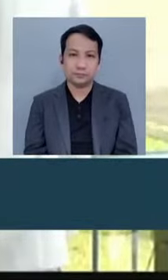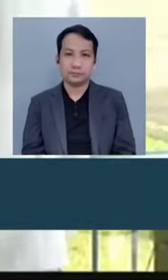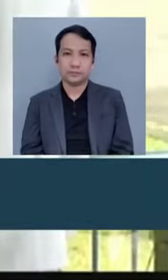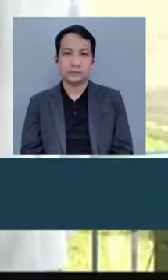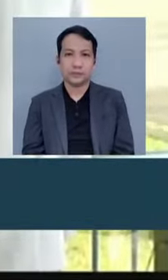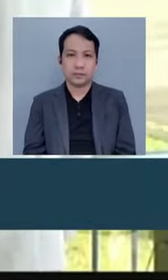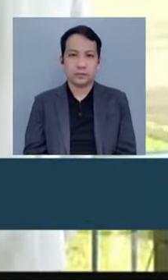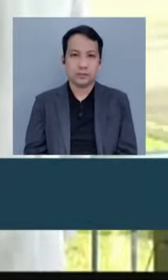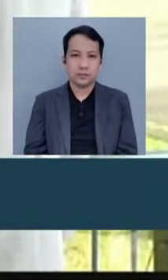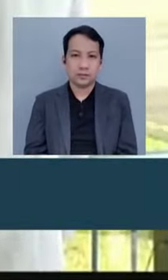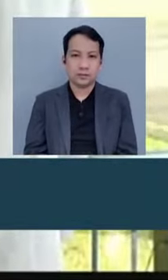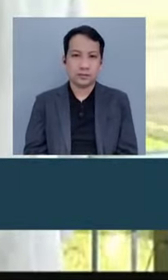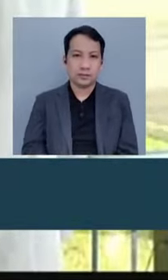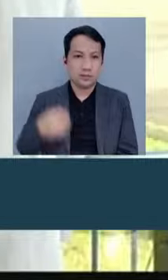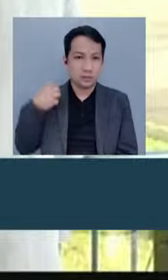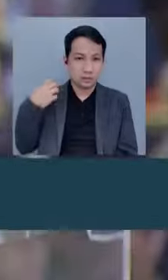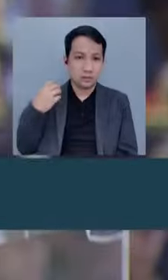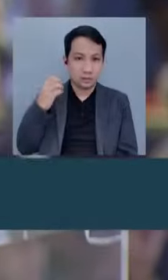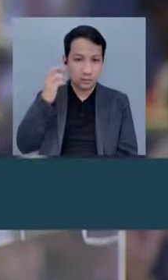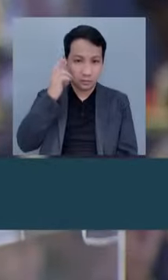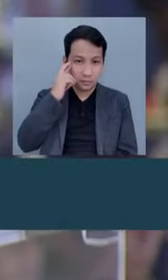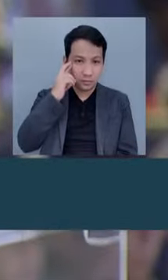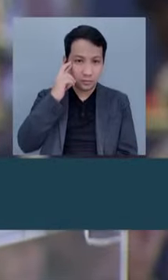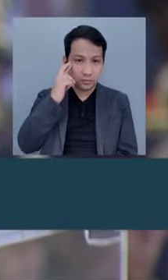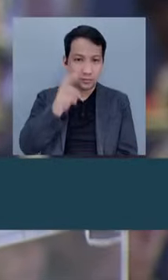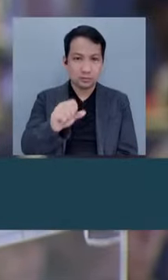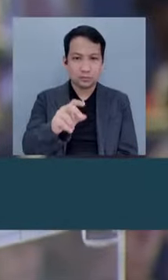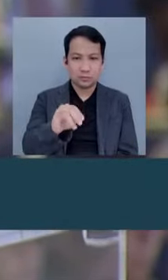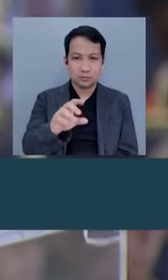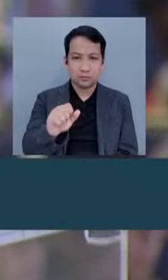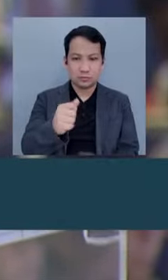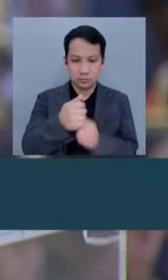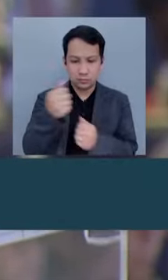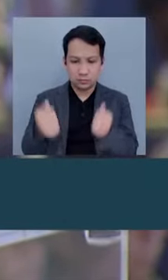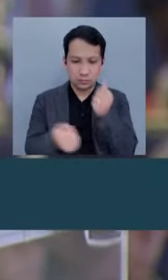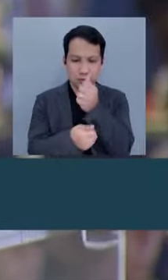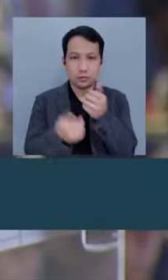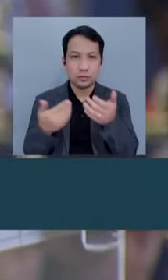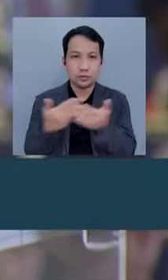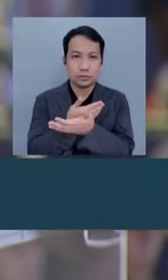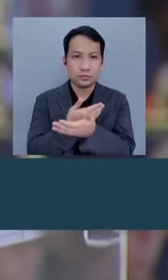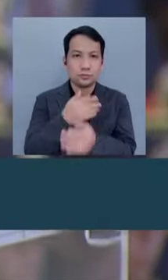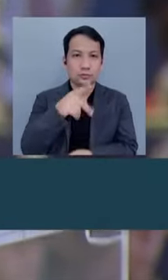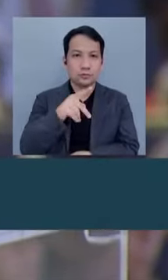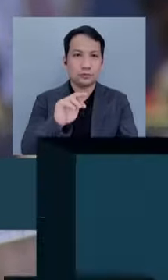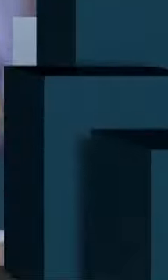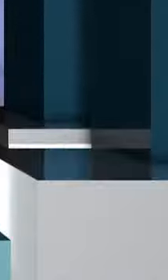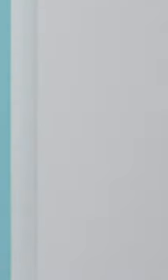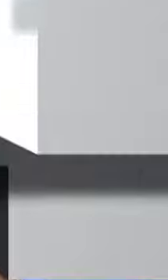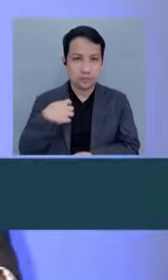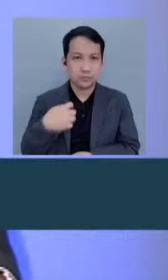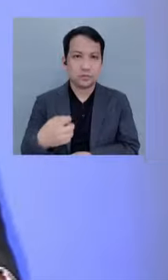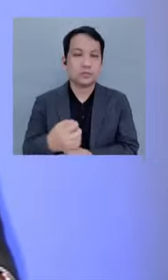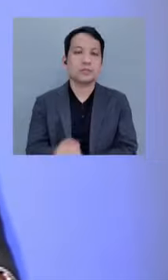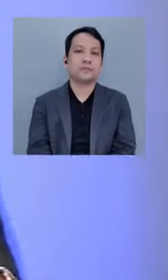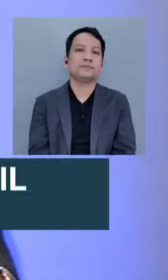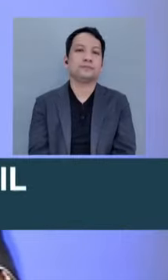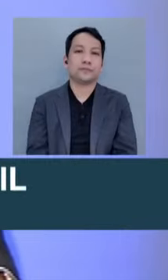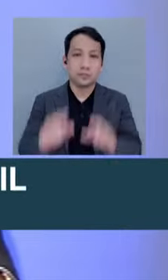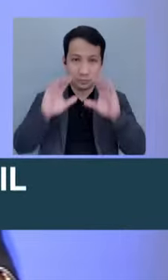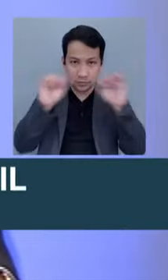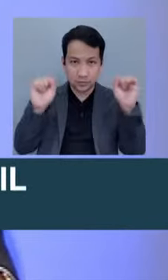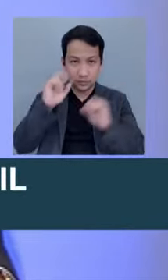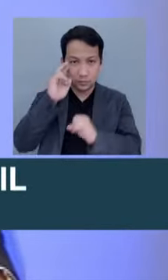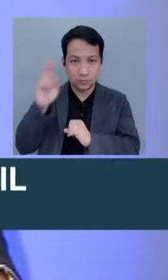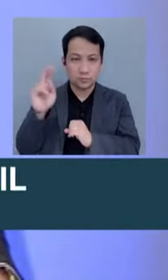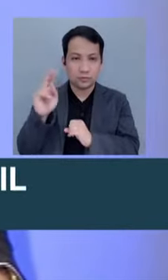Police Major General Romel Francisco Marbil is the new chief of the National Police. President Marcos creates the